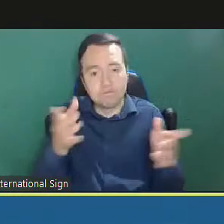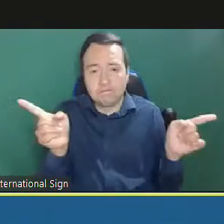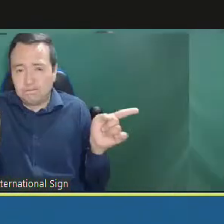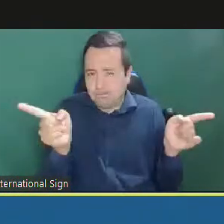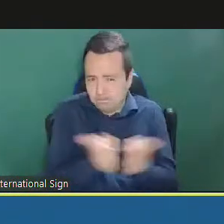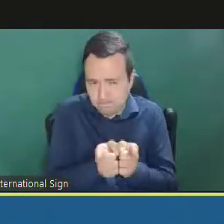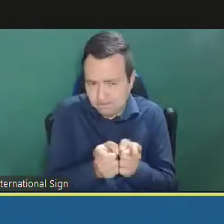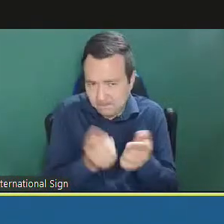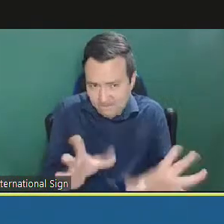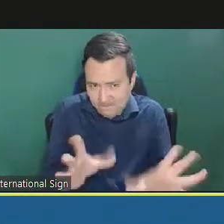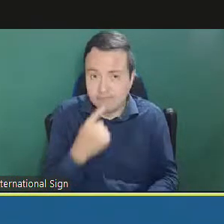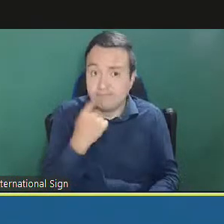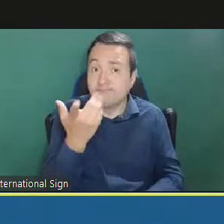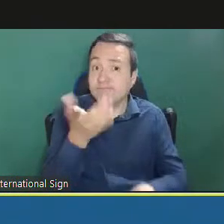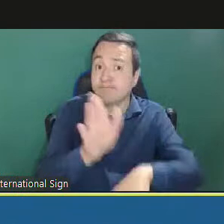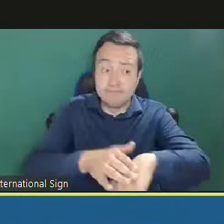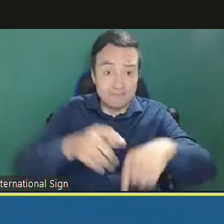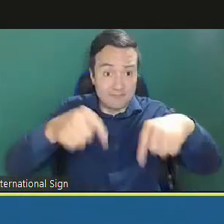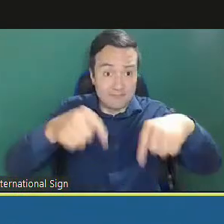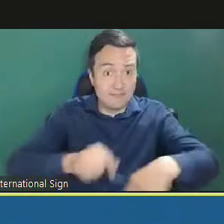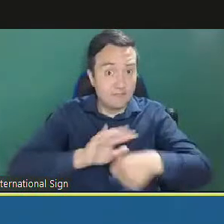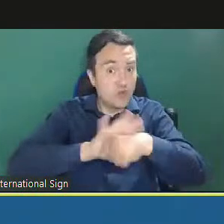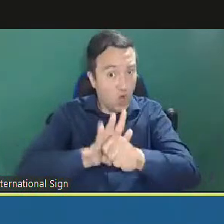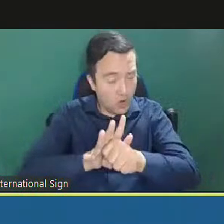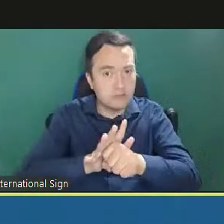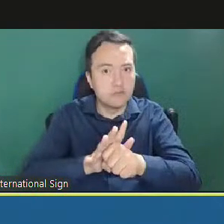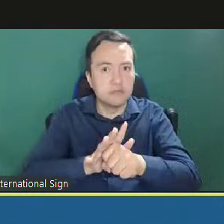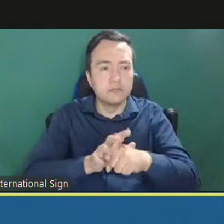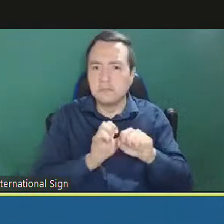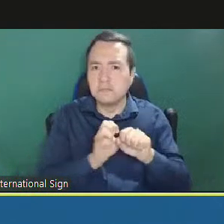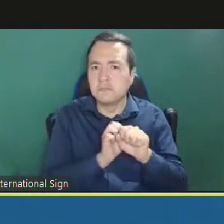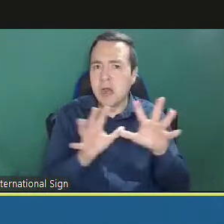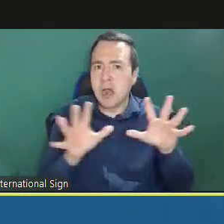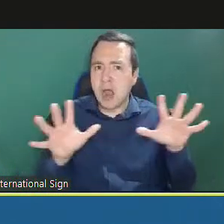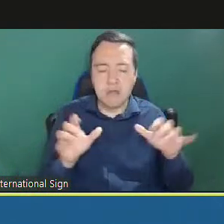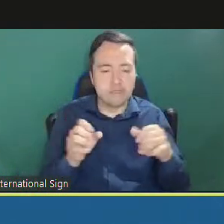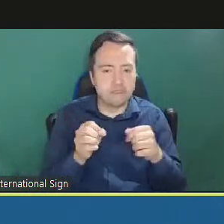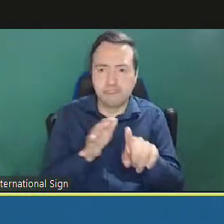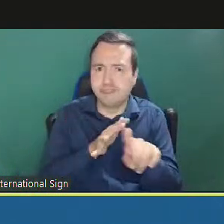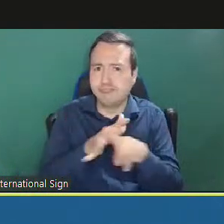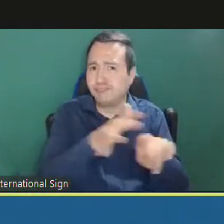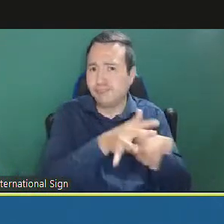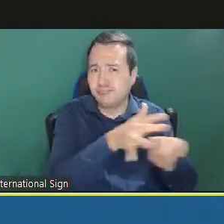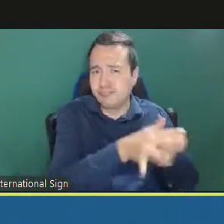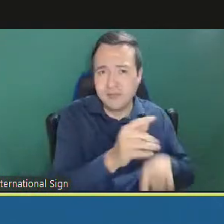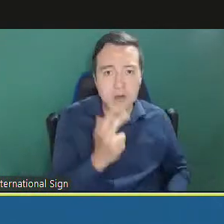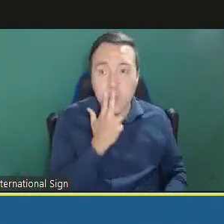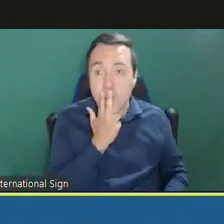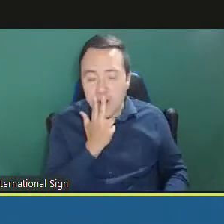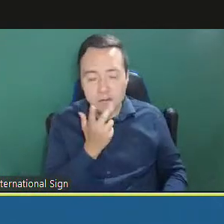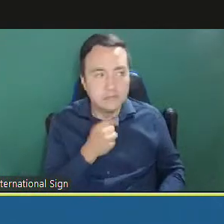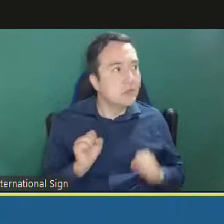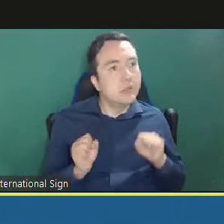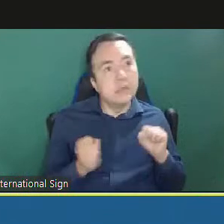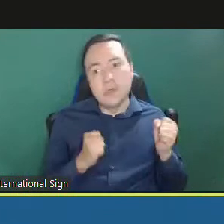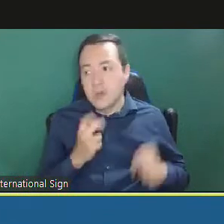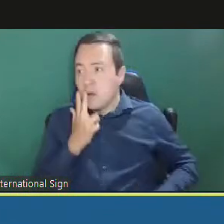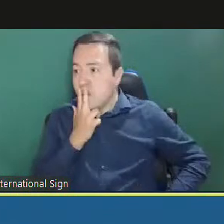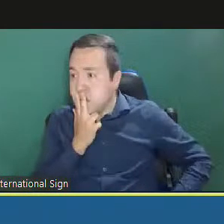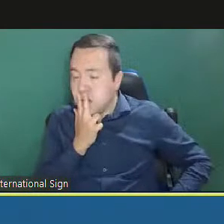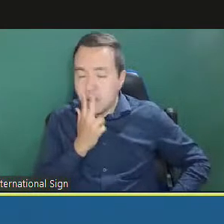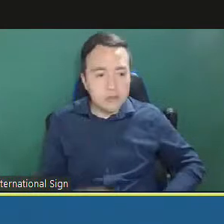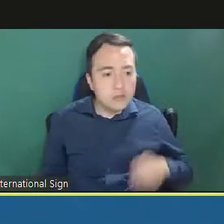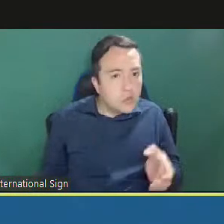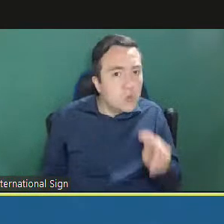factors such as smoking, tobacco, drinking alcohol, unhealthy diets, and insufficient physical activity. And this is